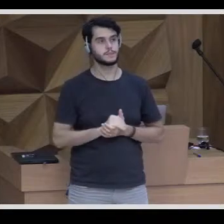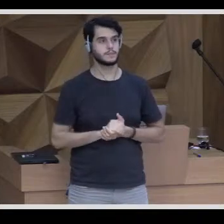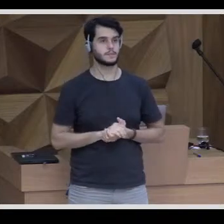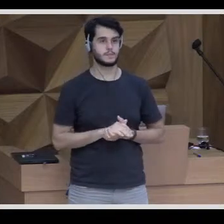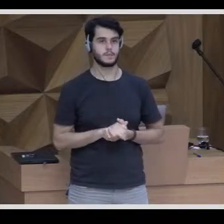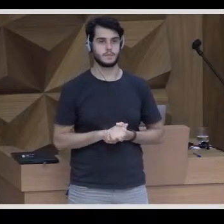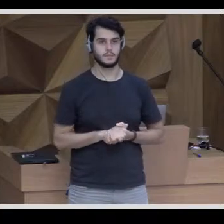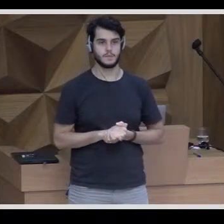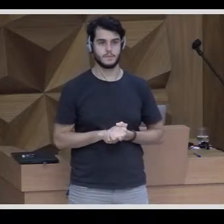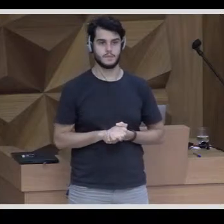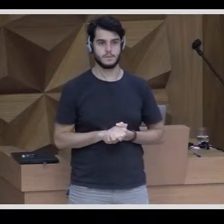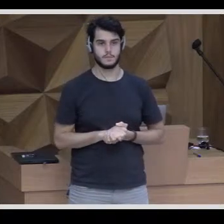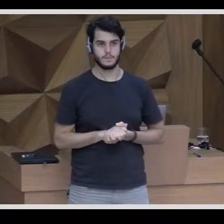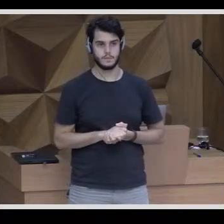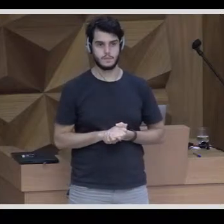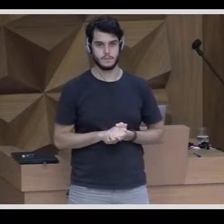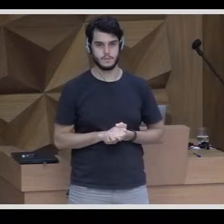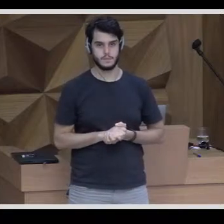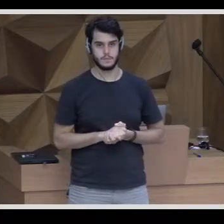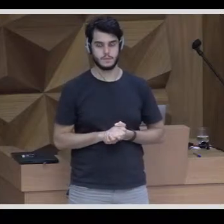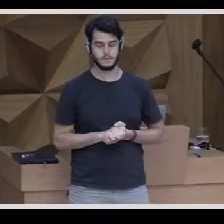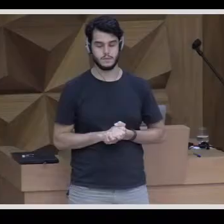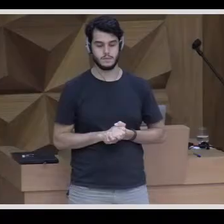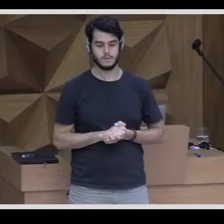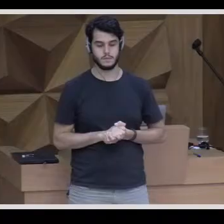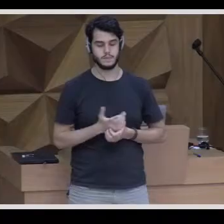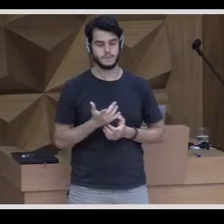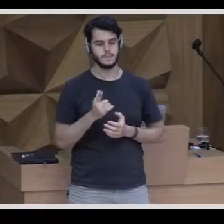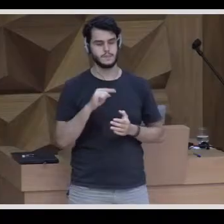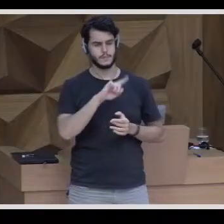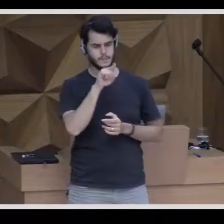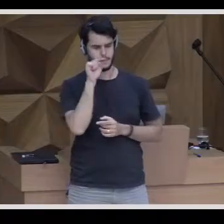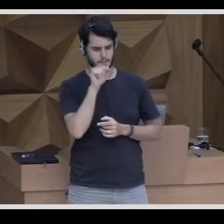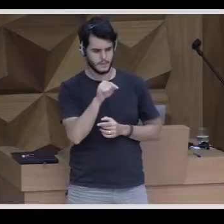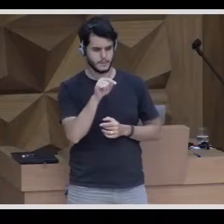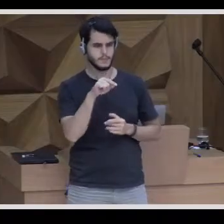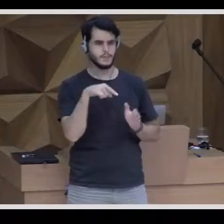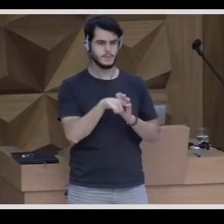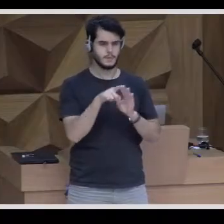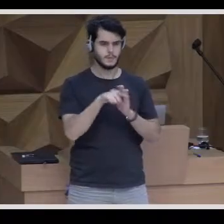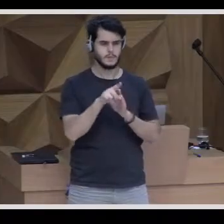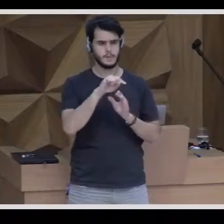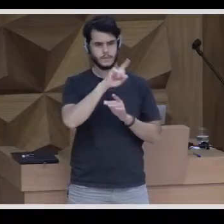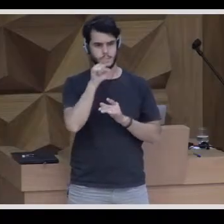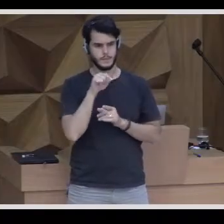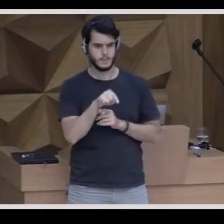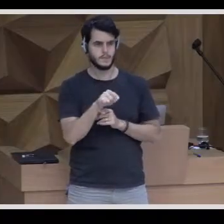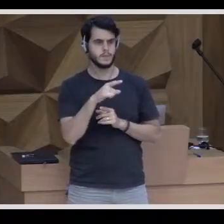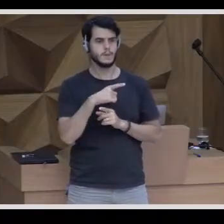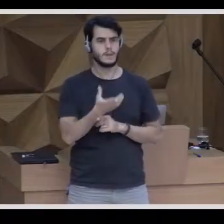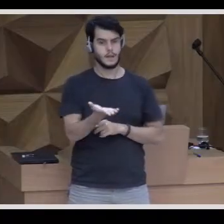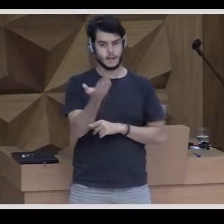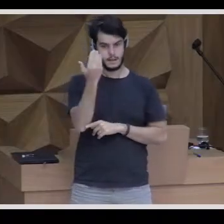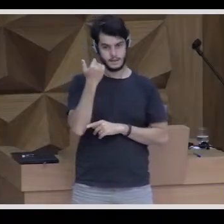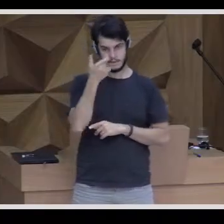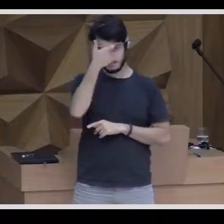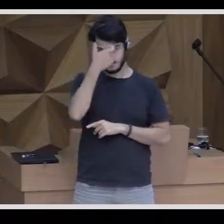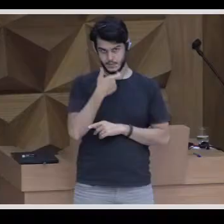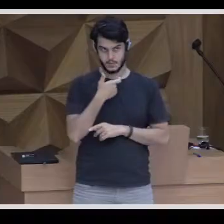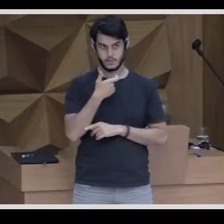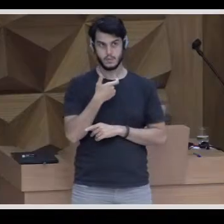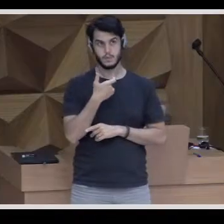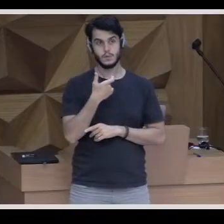questioning if technical decisions were being placed before the human, right? And without keeping that human in the